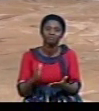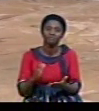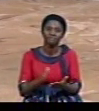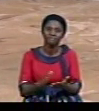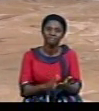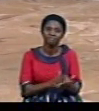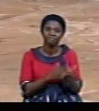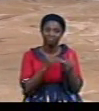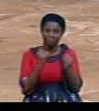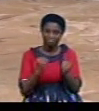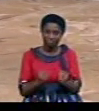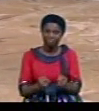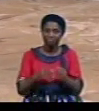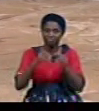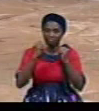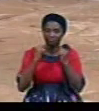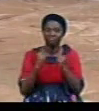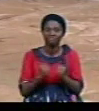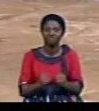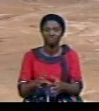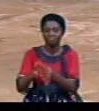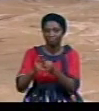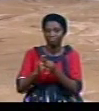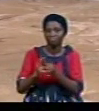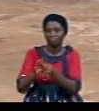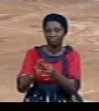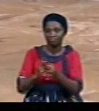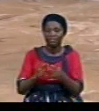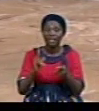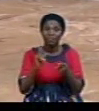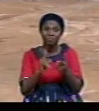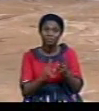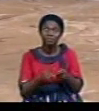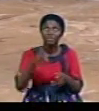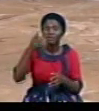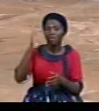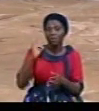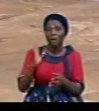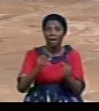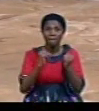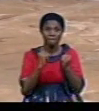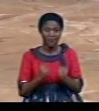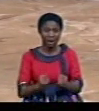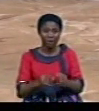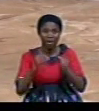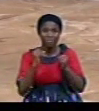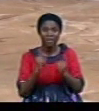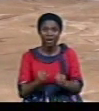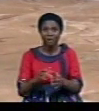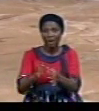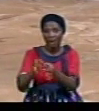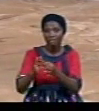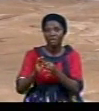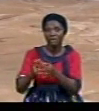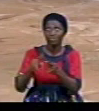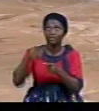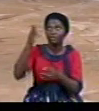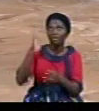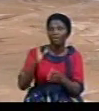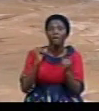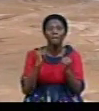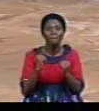power power belong to God power to God power power